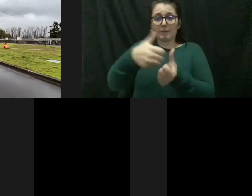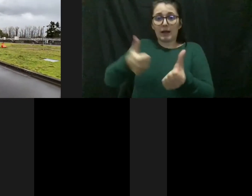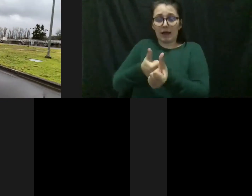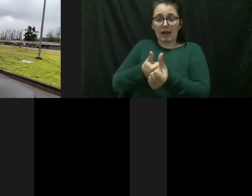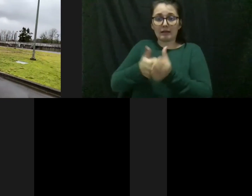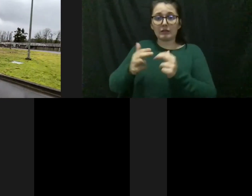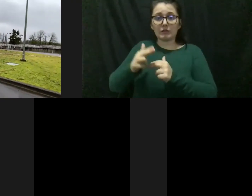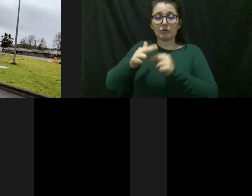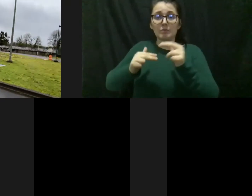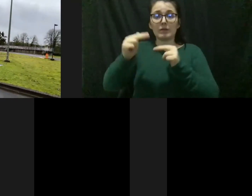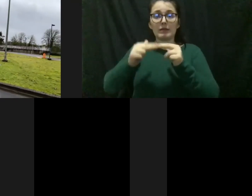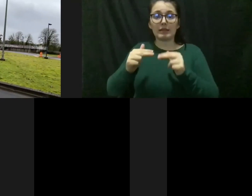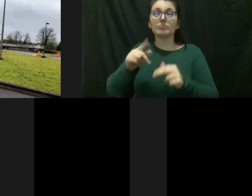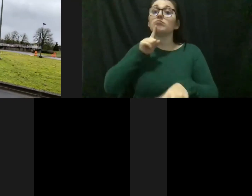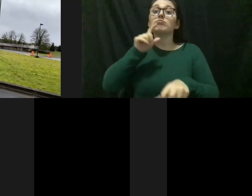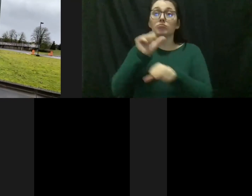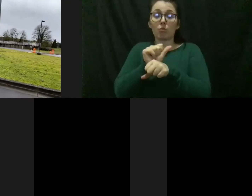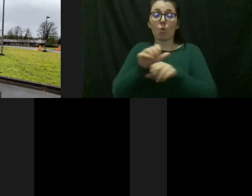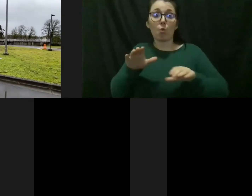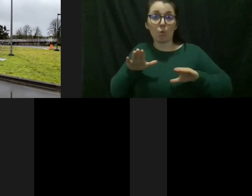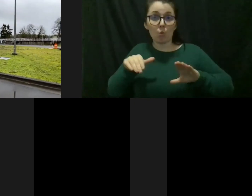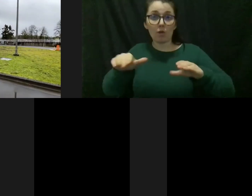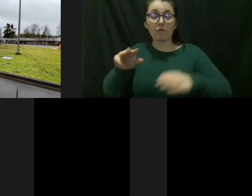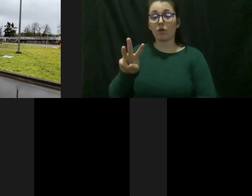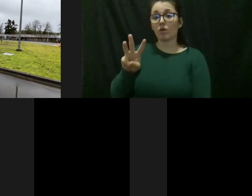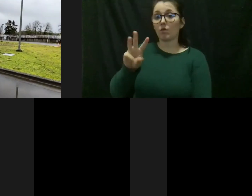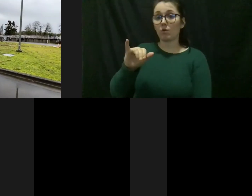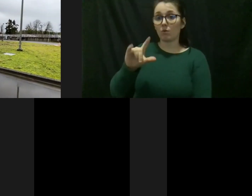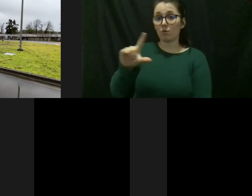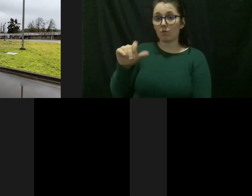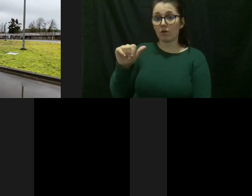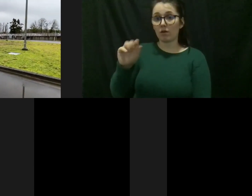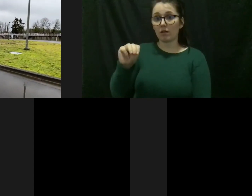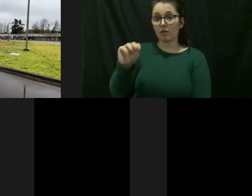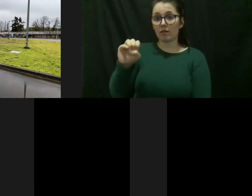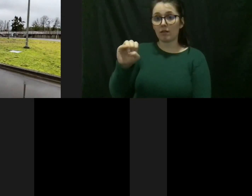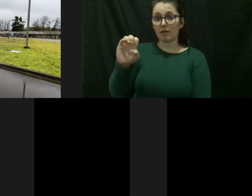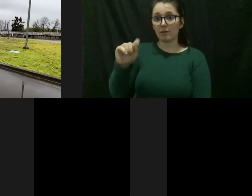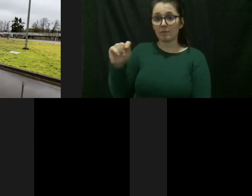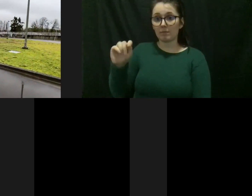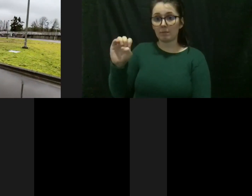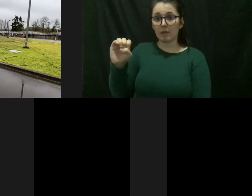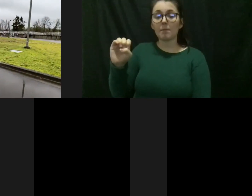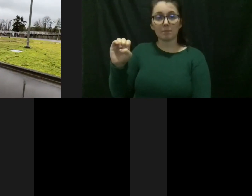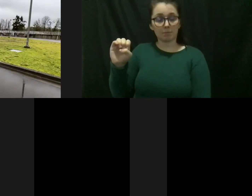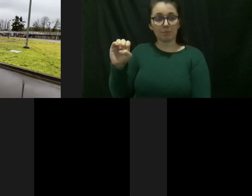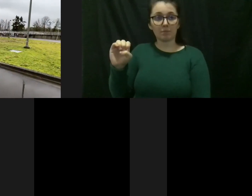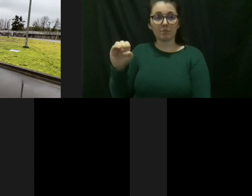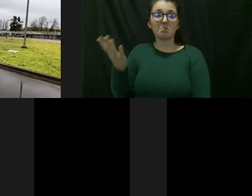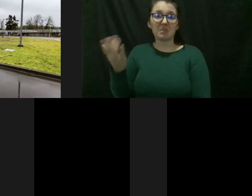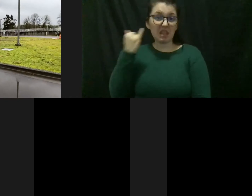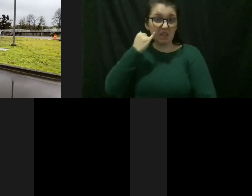And what these are called are the chlorine contact chambers, because we want the chlorine and the water to